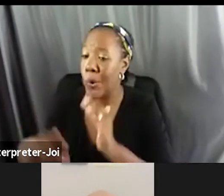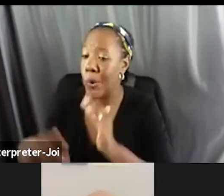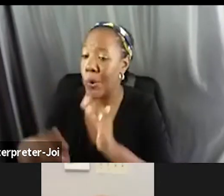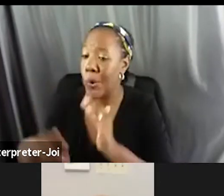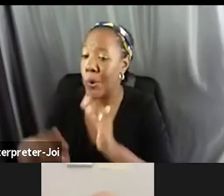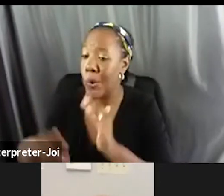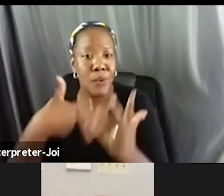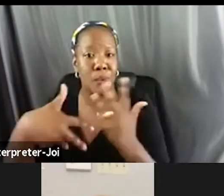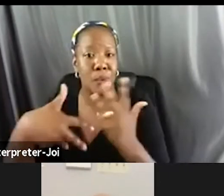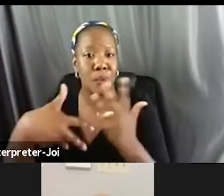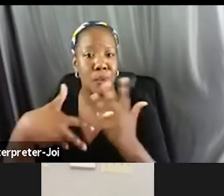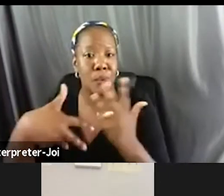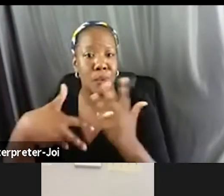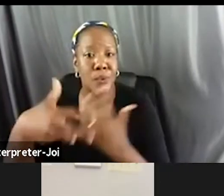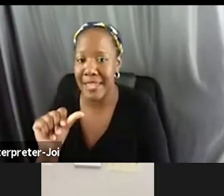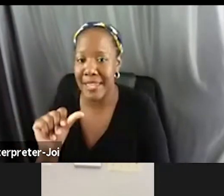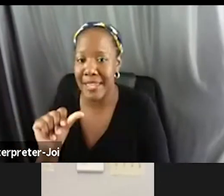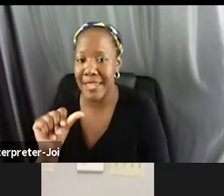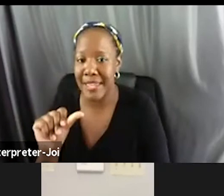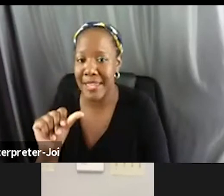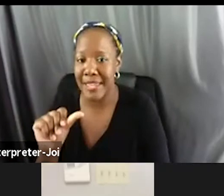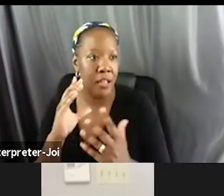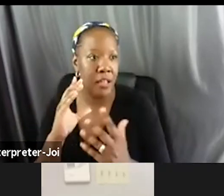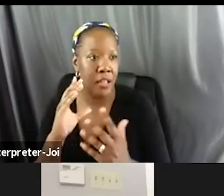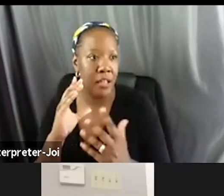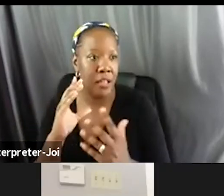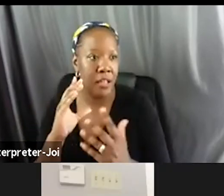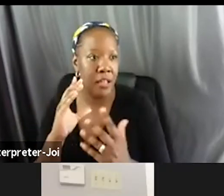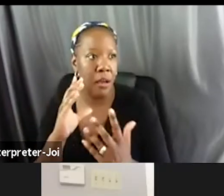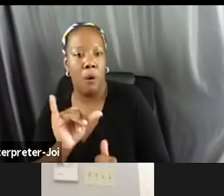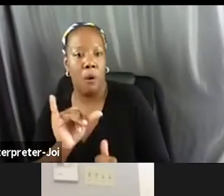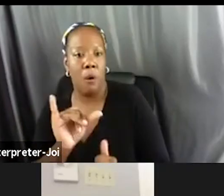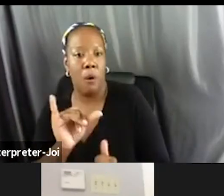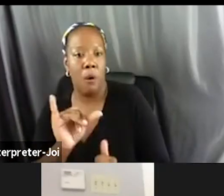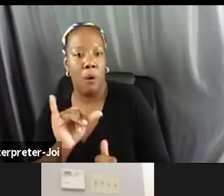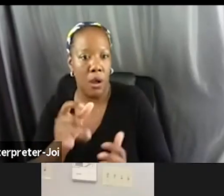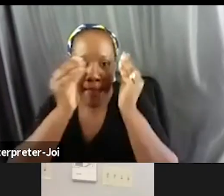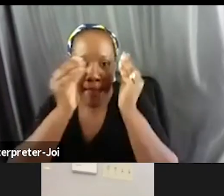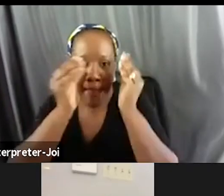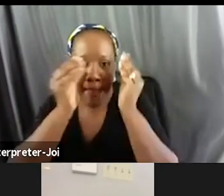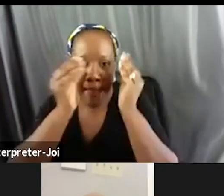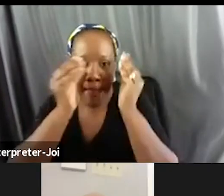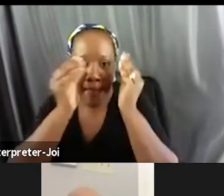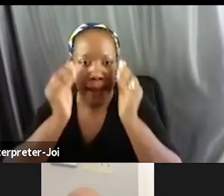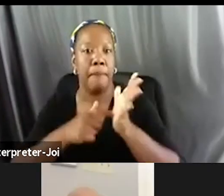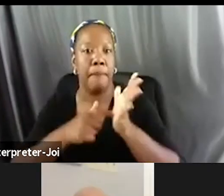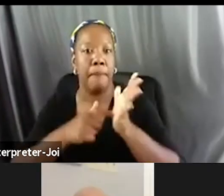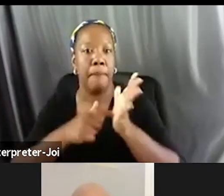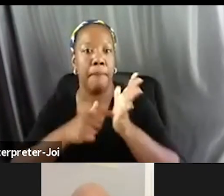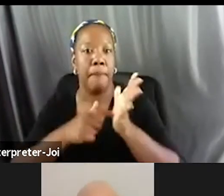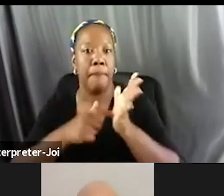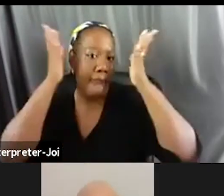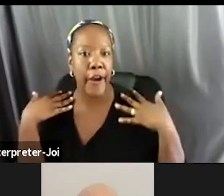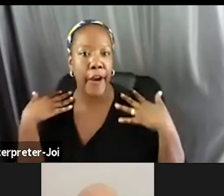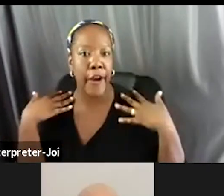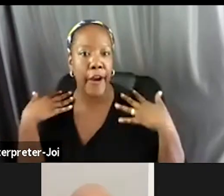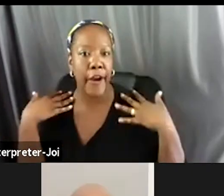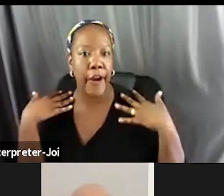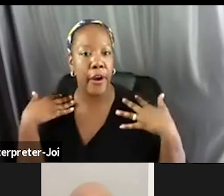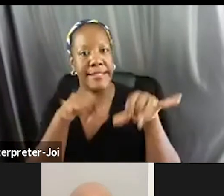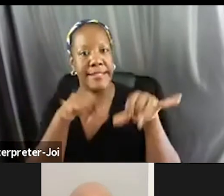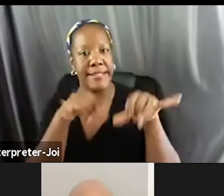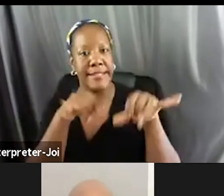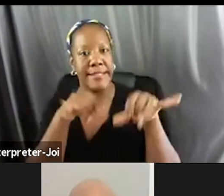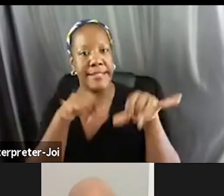teaches young ladies that it's makeup and hair and a standard, and there is no standard. I have 3 nieces,